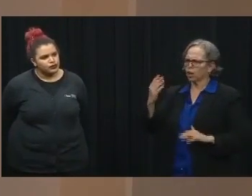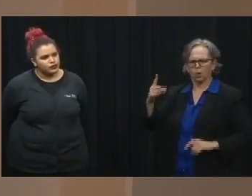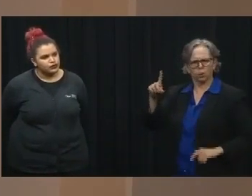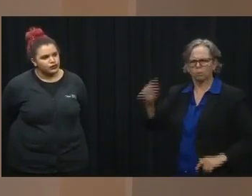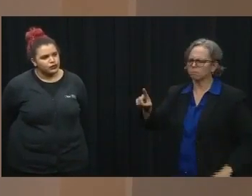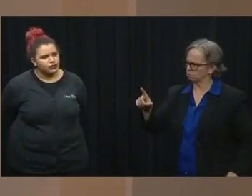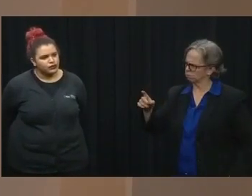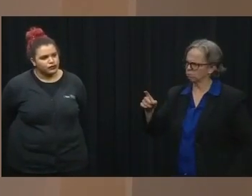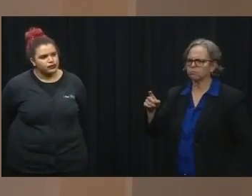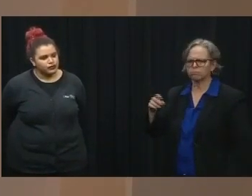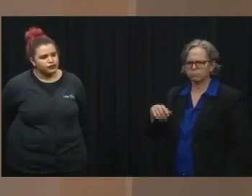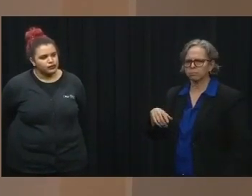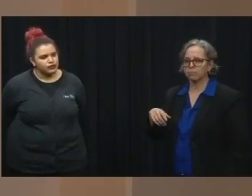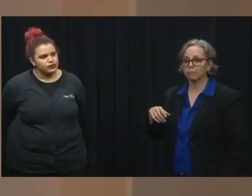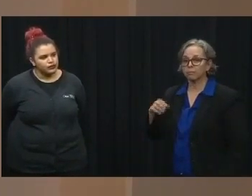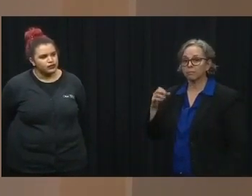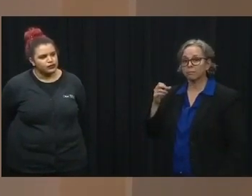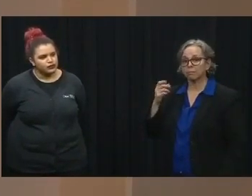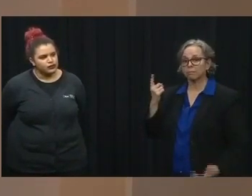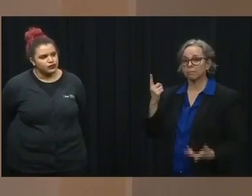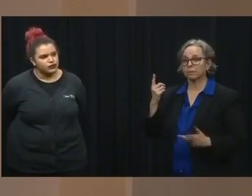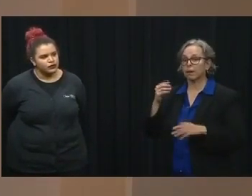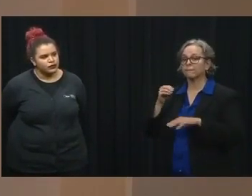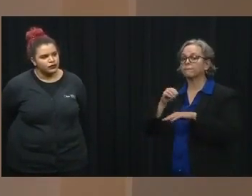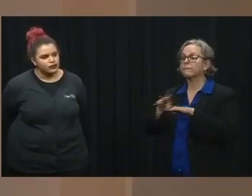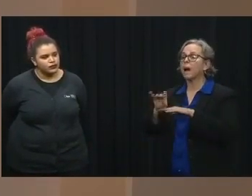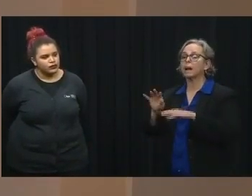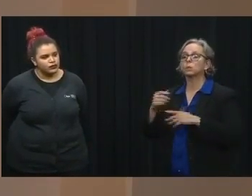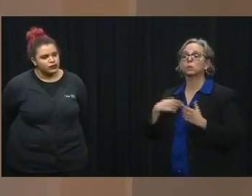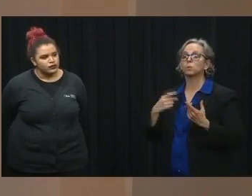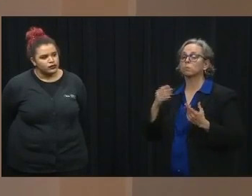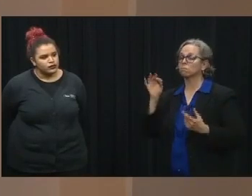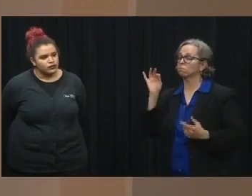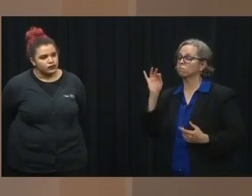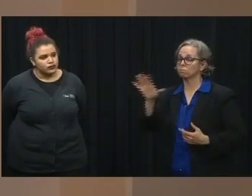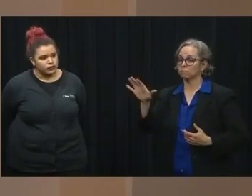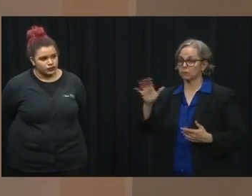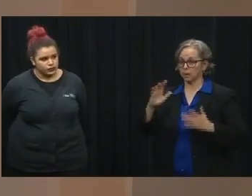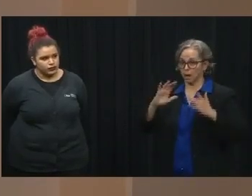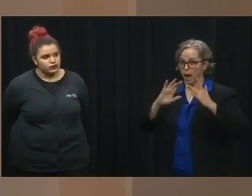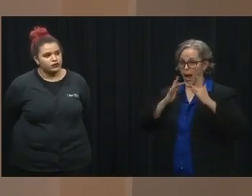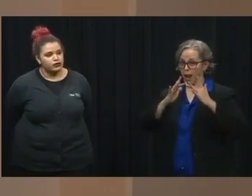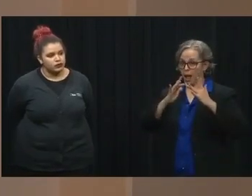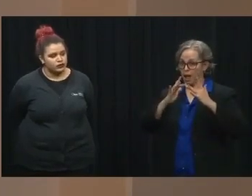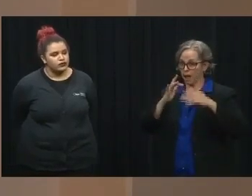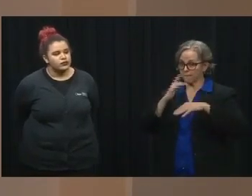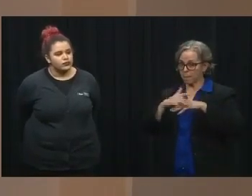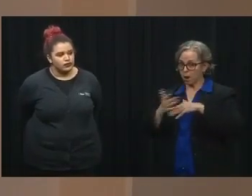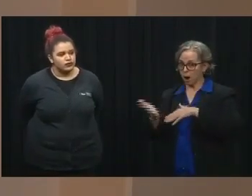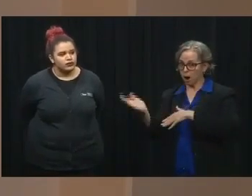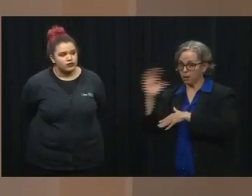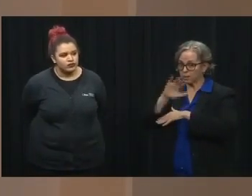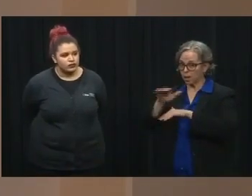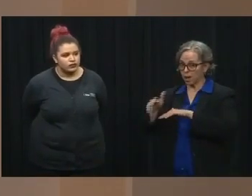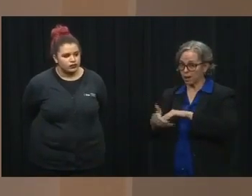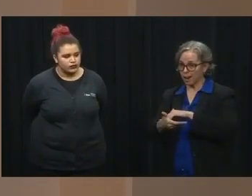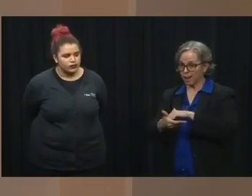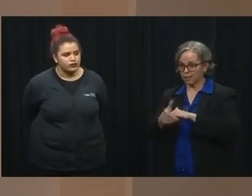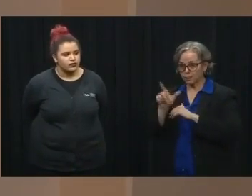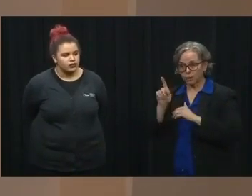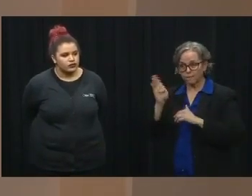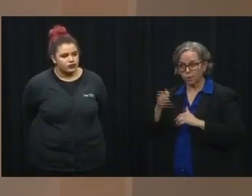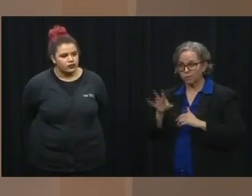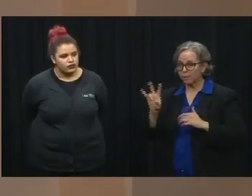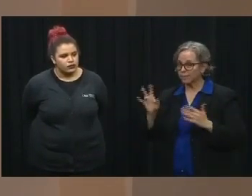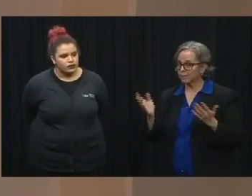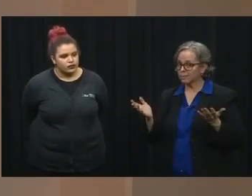can provide. The online version is online 24 hours a day. So as I mentioned, I talked about that highway traffic where you